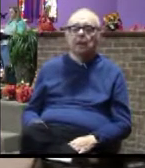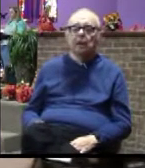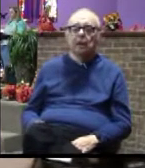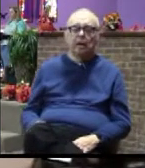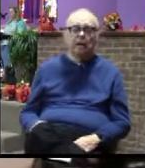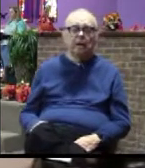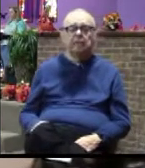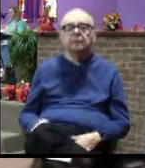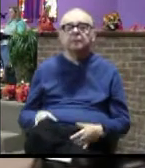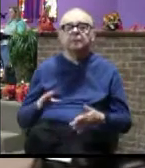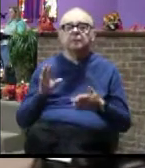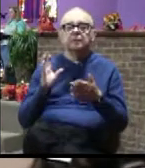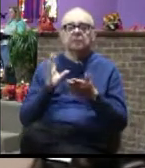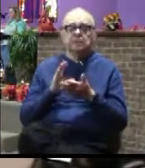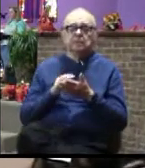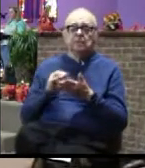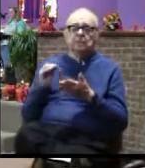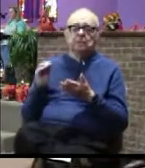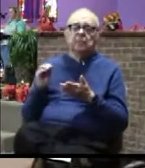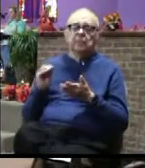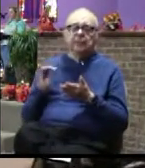and I found out if I had gotten it